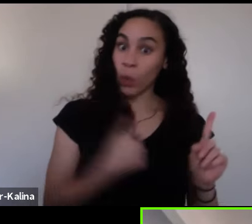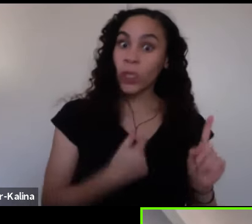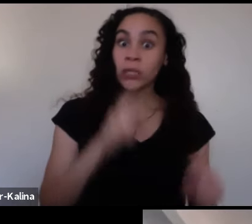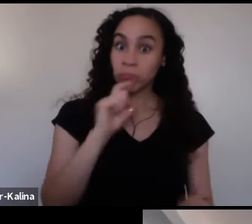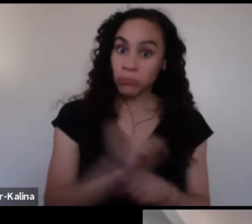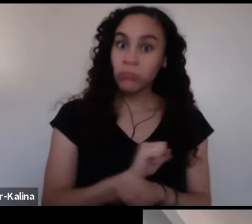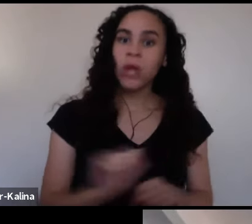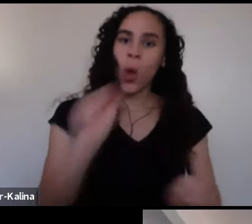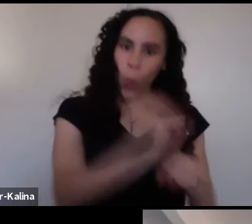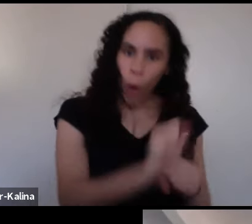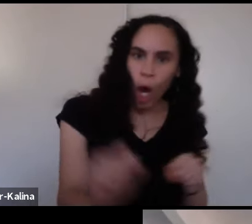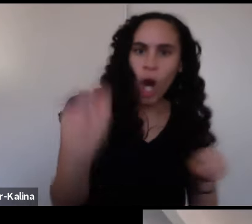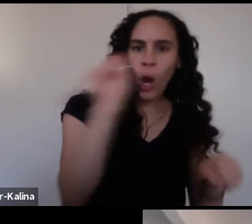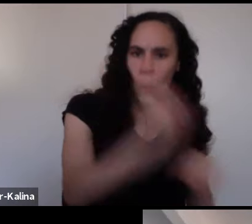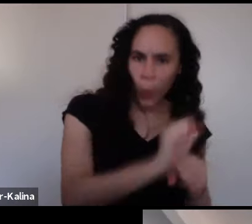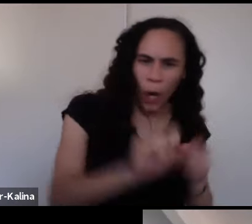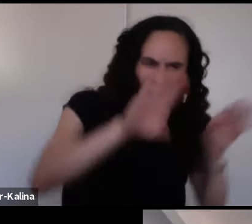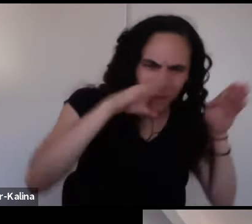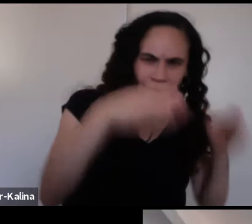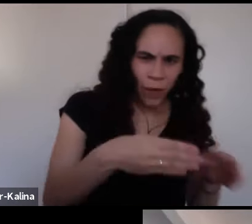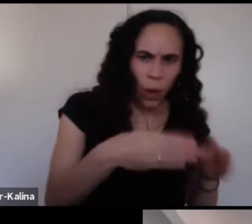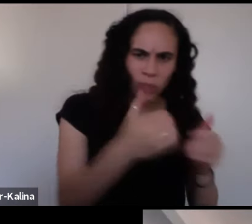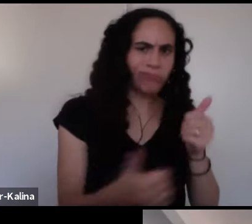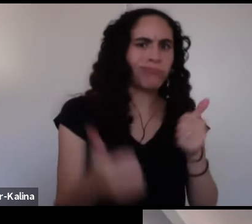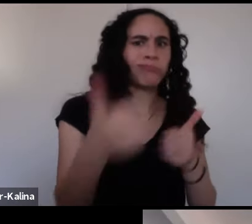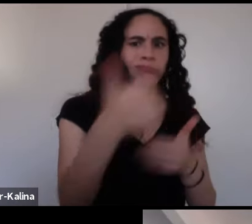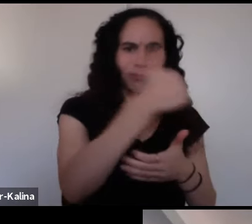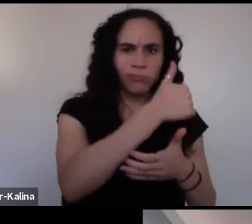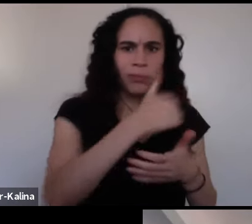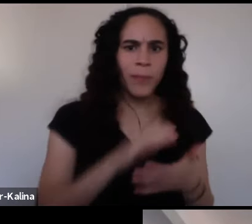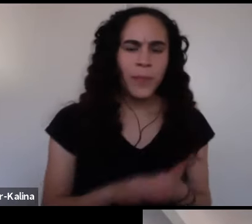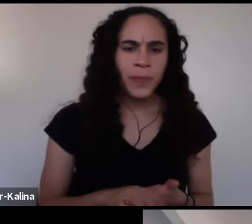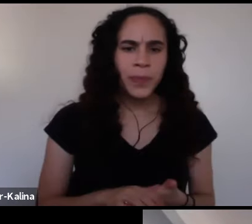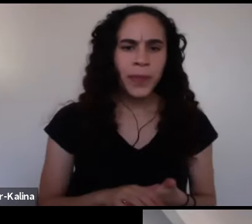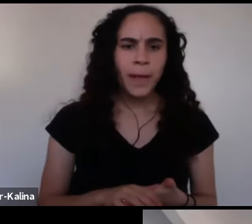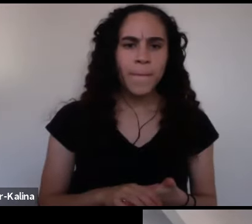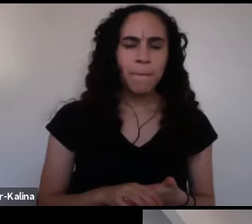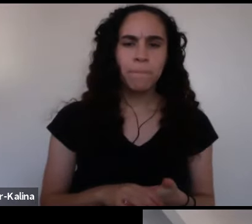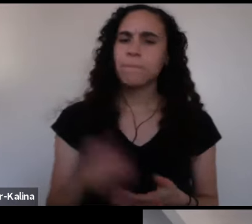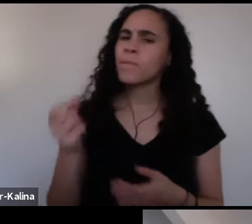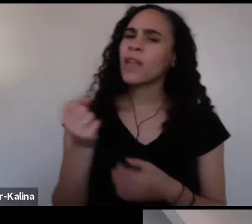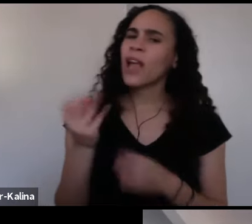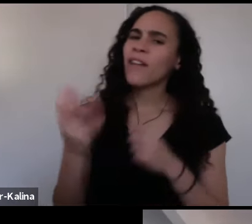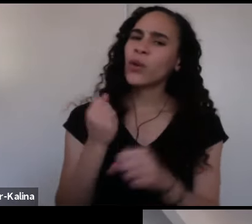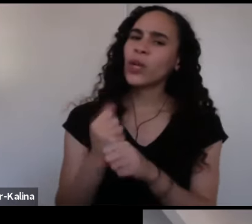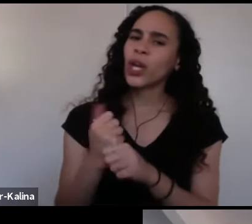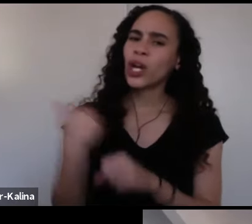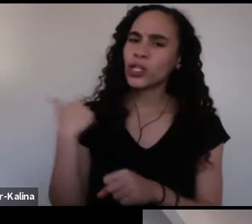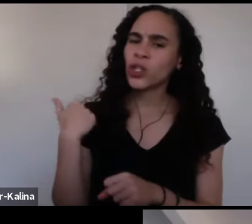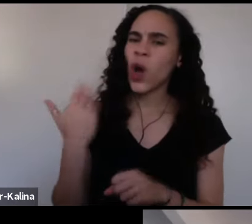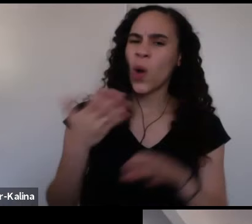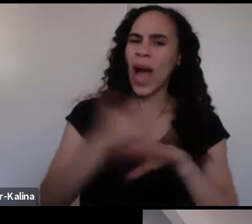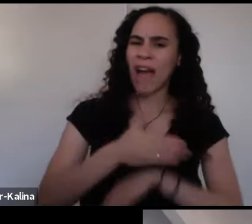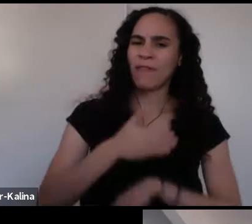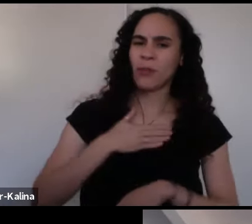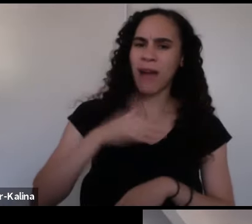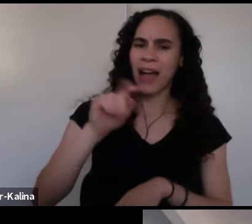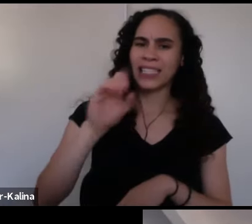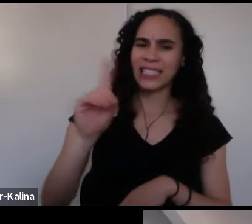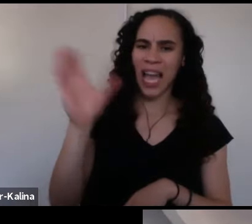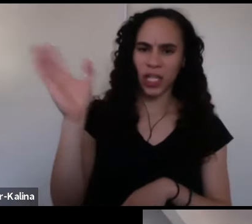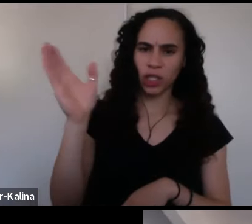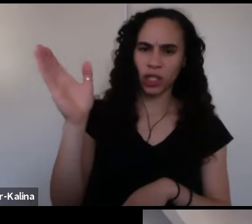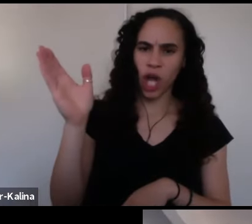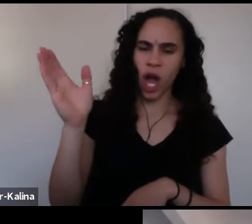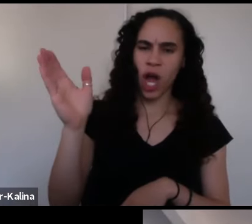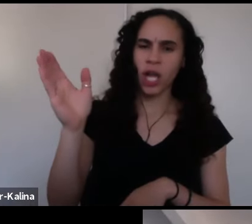it. So a couple of years ago, I think, after my TED Talk on allyship came out, you sent me a text with